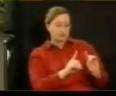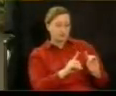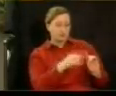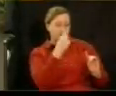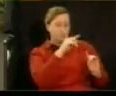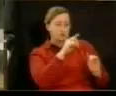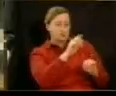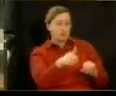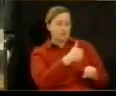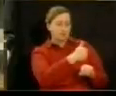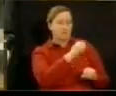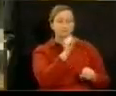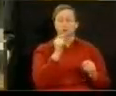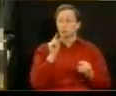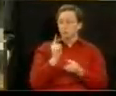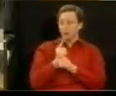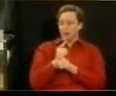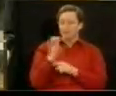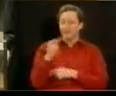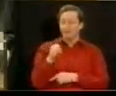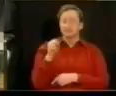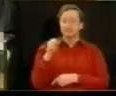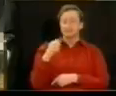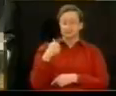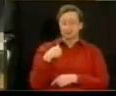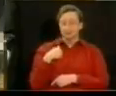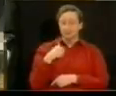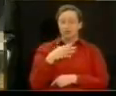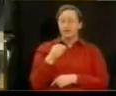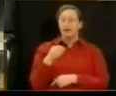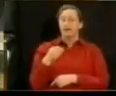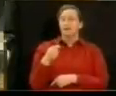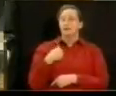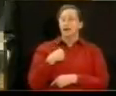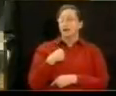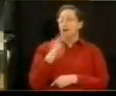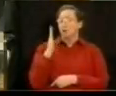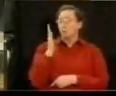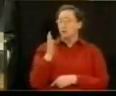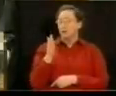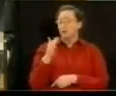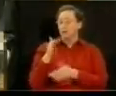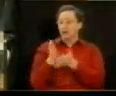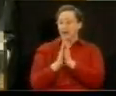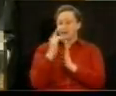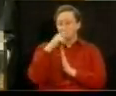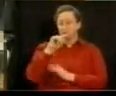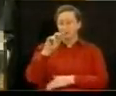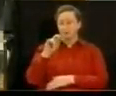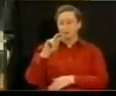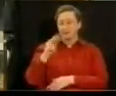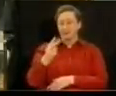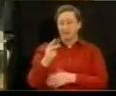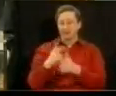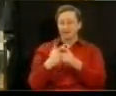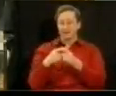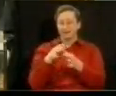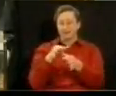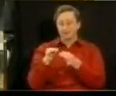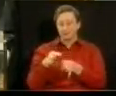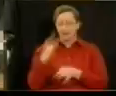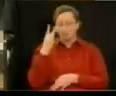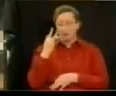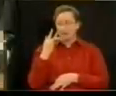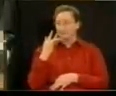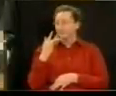I am. And I will seek a second and then explain why I'm doing this. I'll